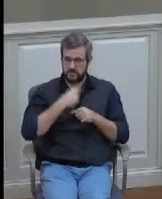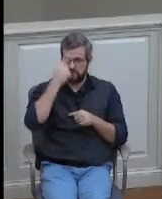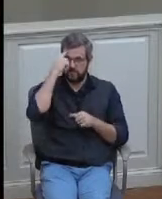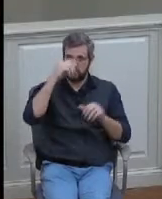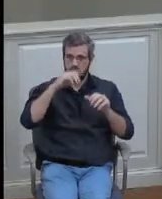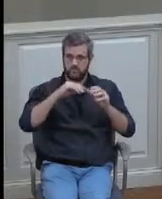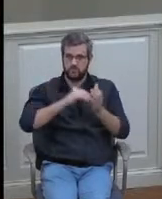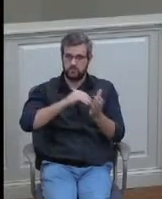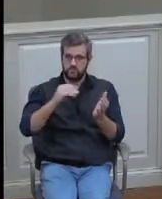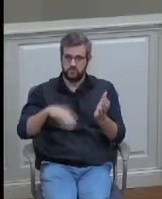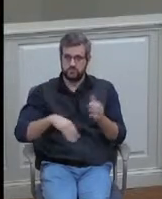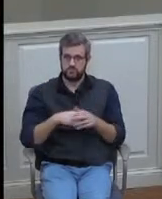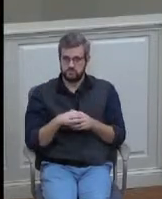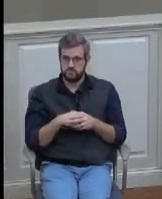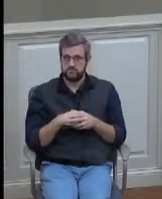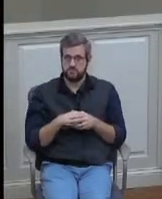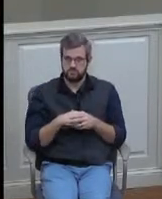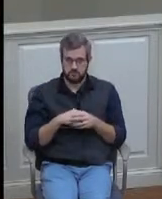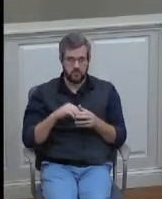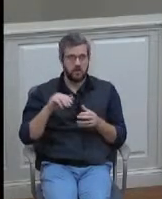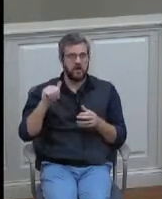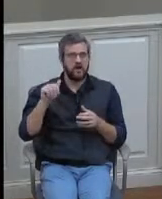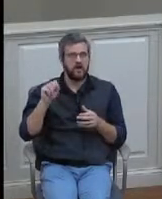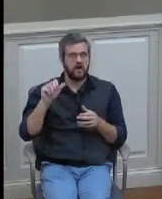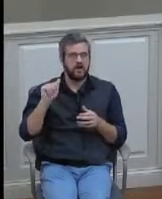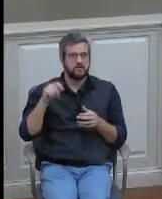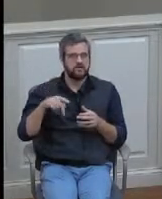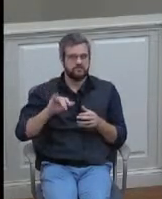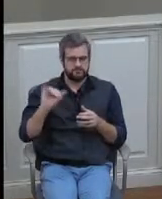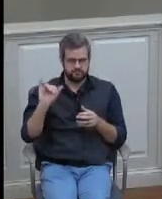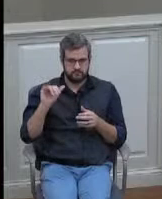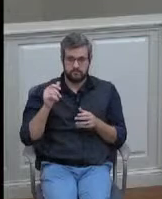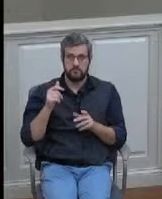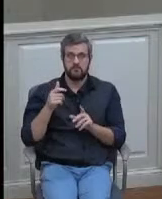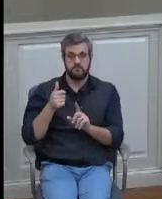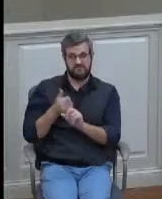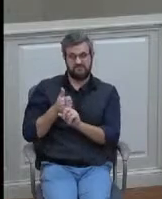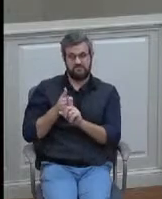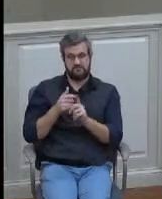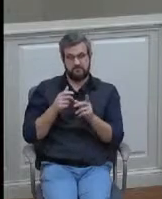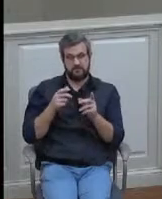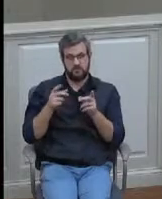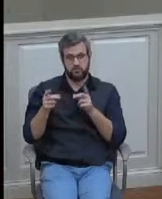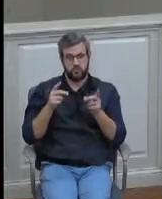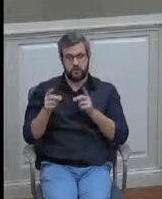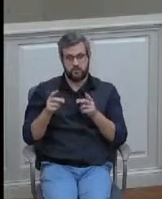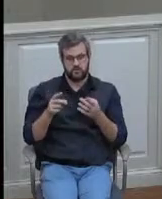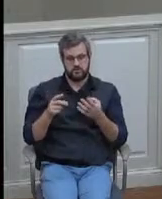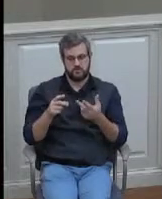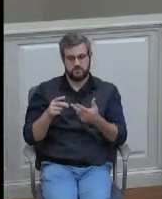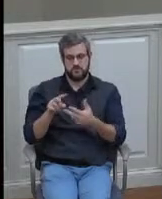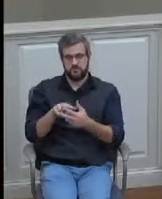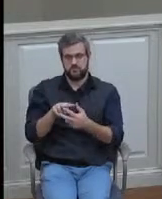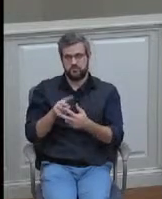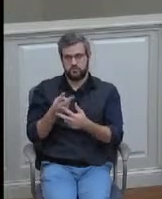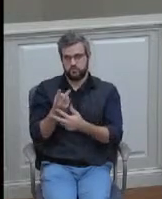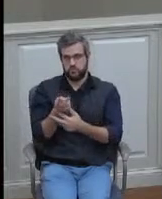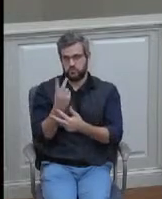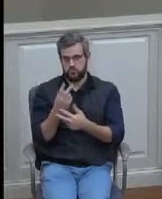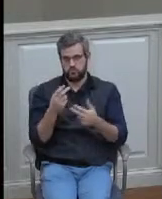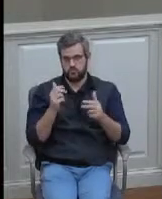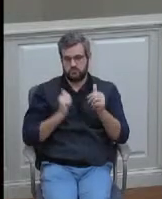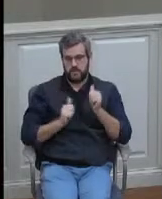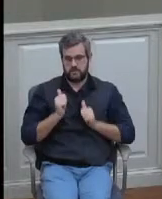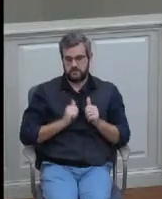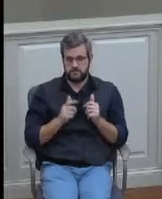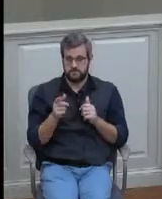along with ASAP, and she directed the first 2. So it wasn't just because she was